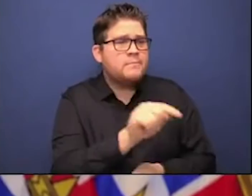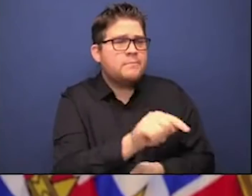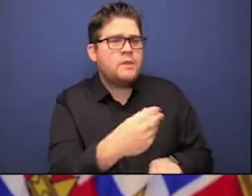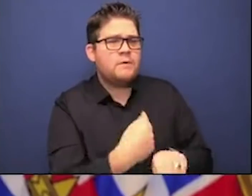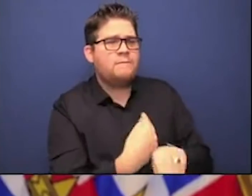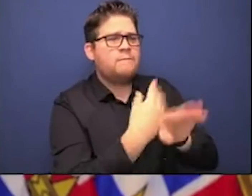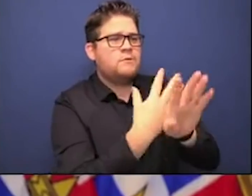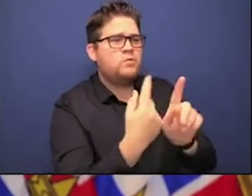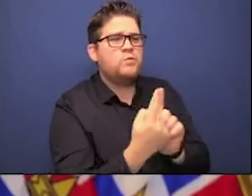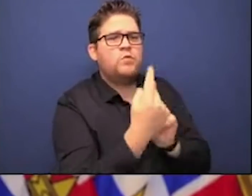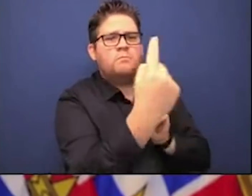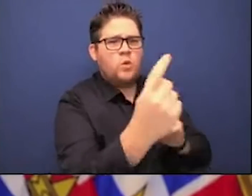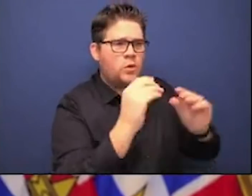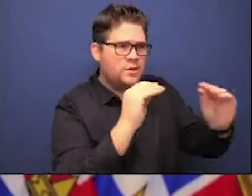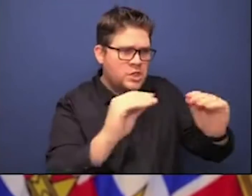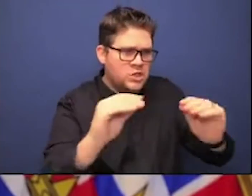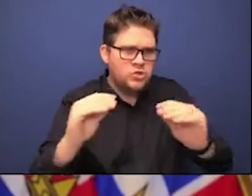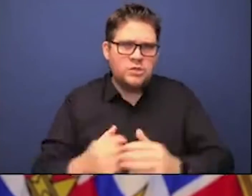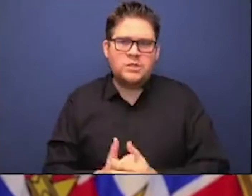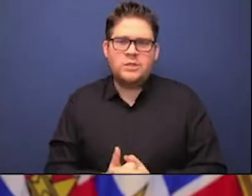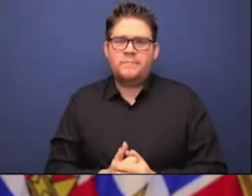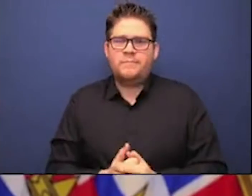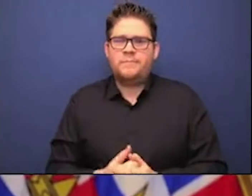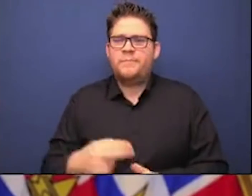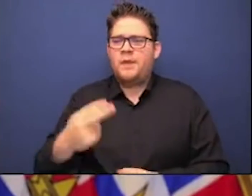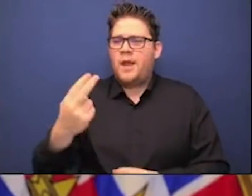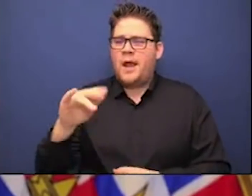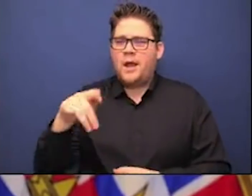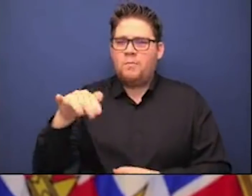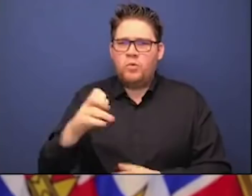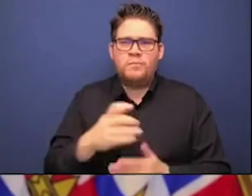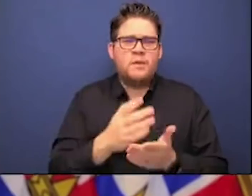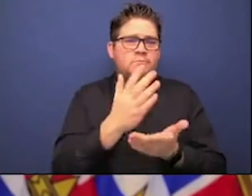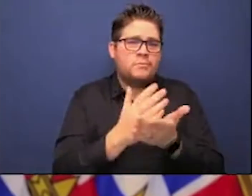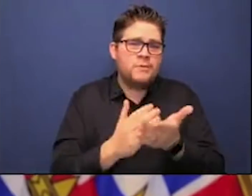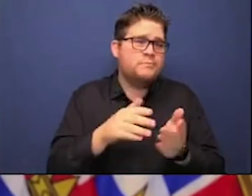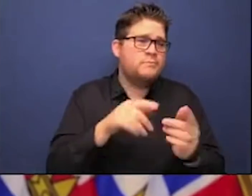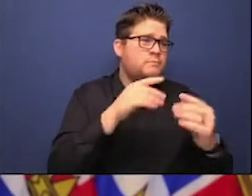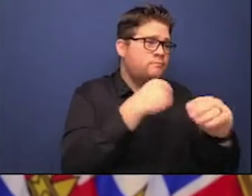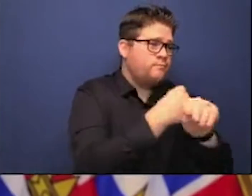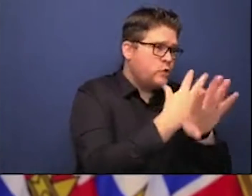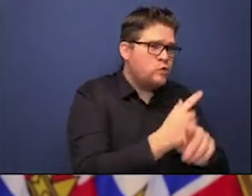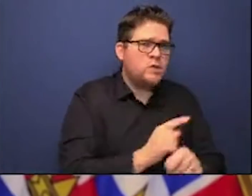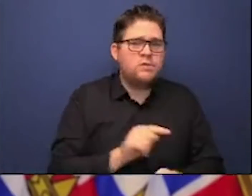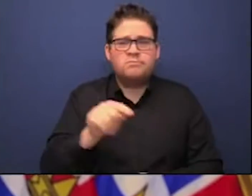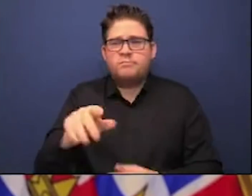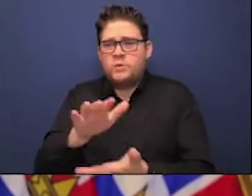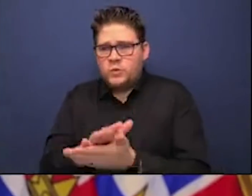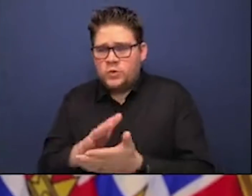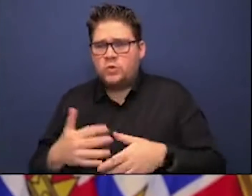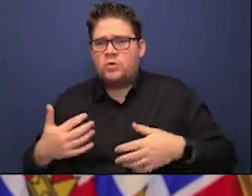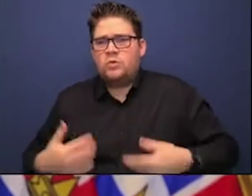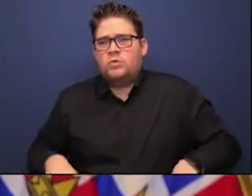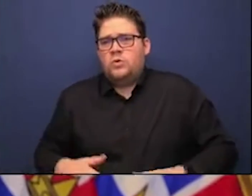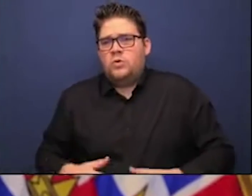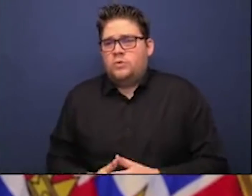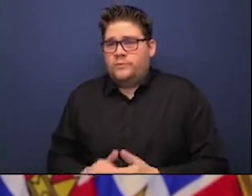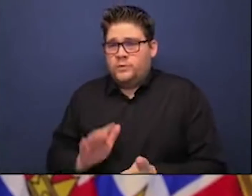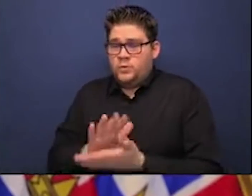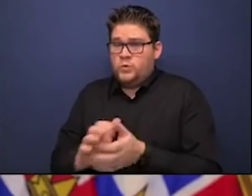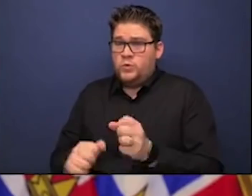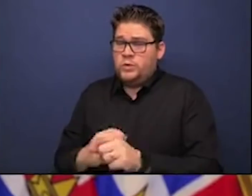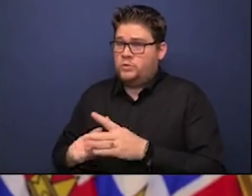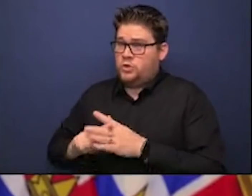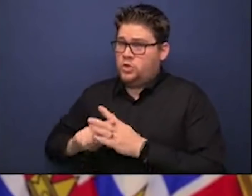for students unable to be at school. It's really actually monumental what's happened in this school year. This gratitude is not